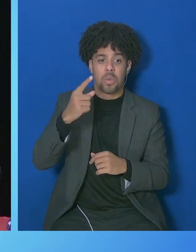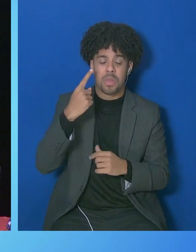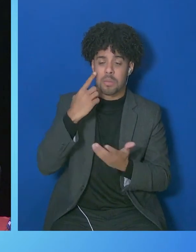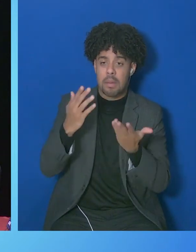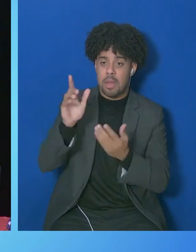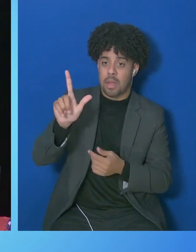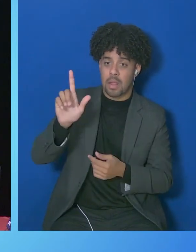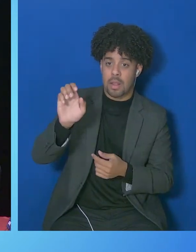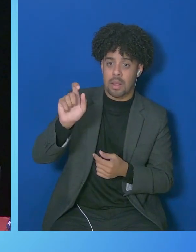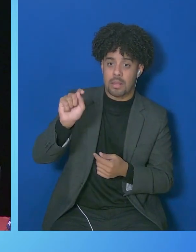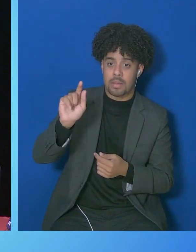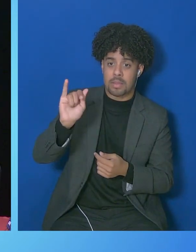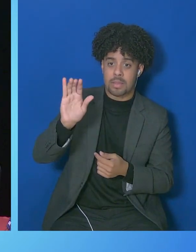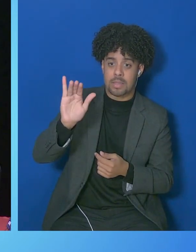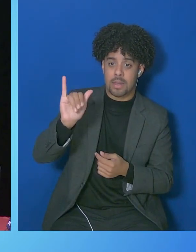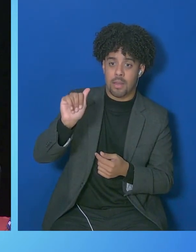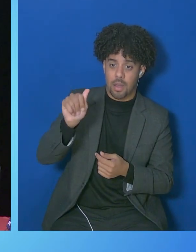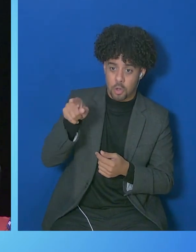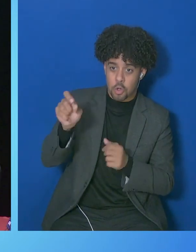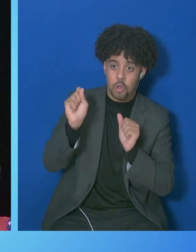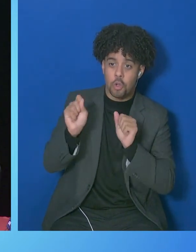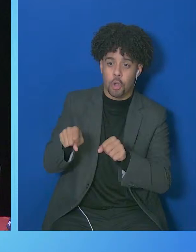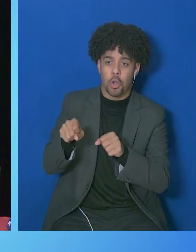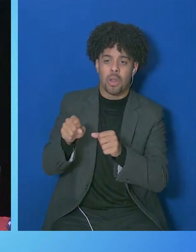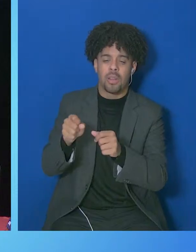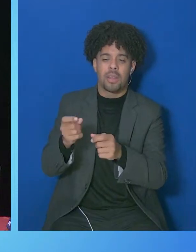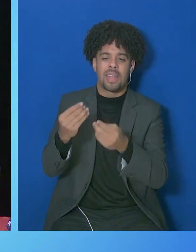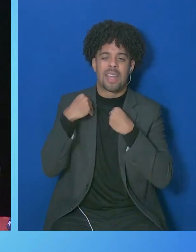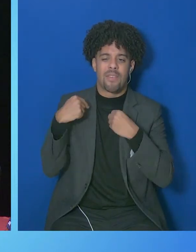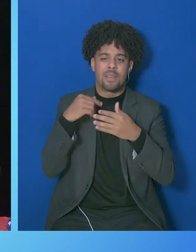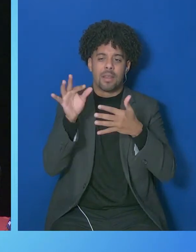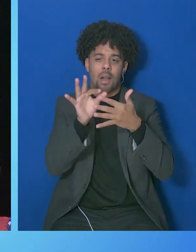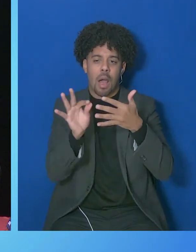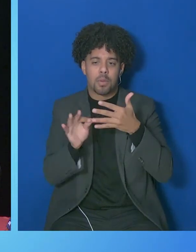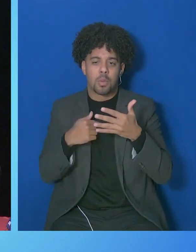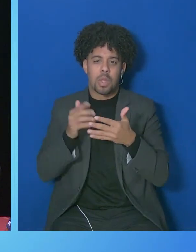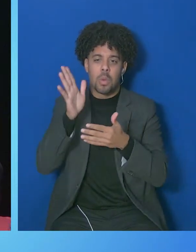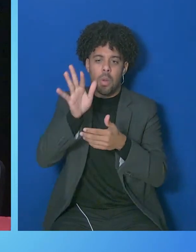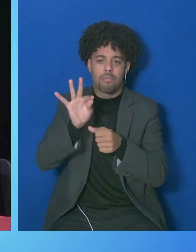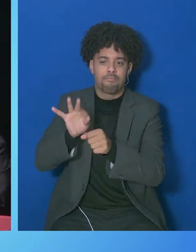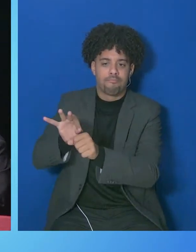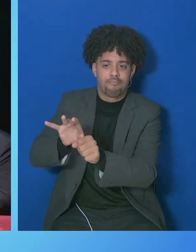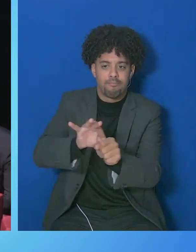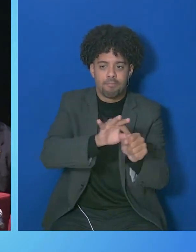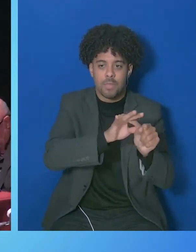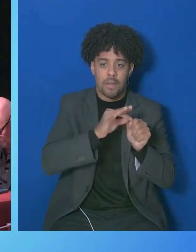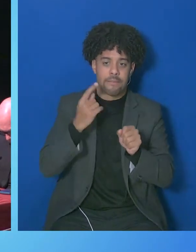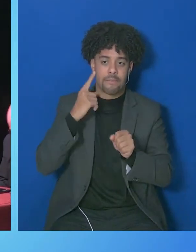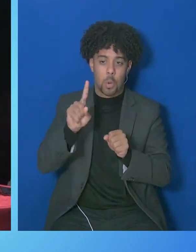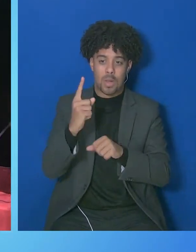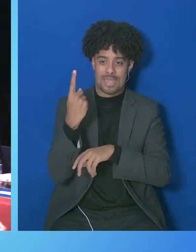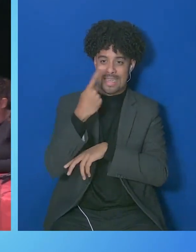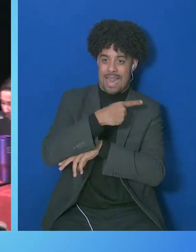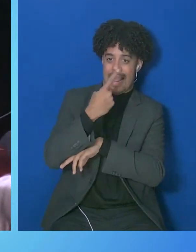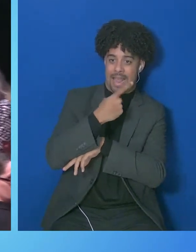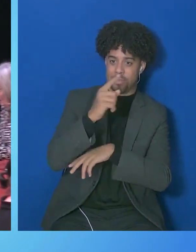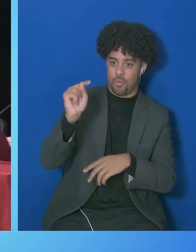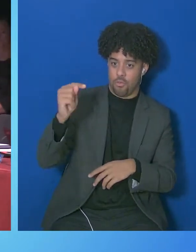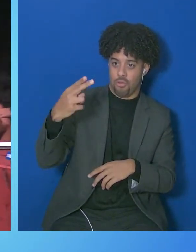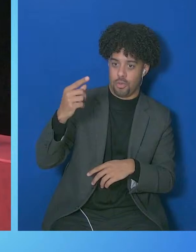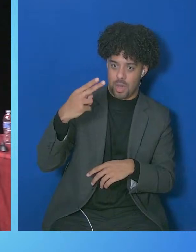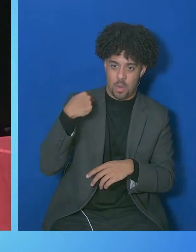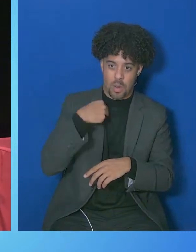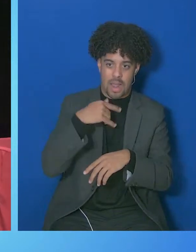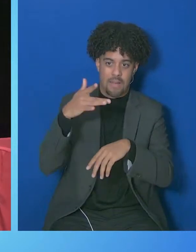Leticia to pull us for available Thursdays? I don't know if I have the